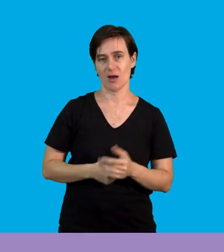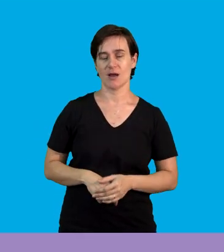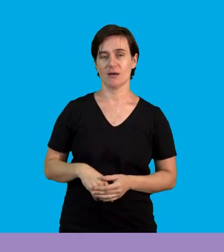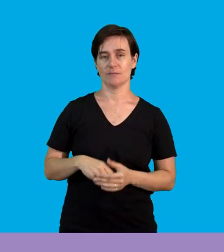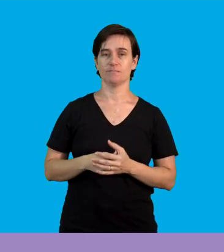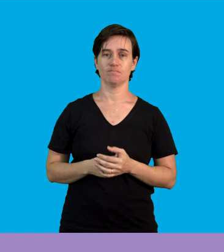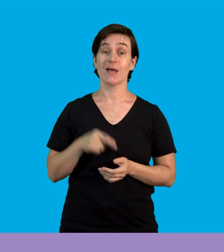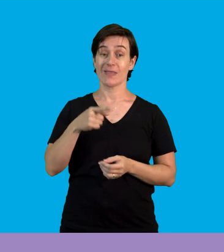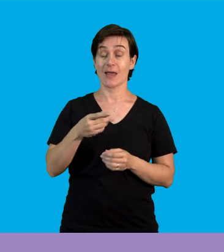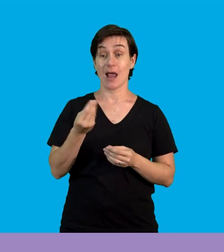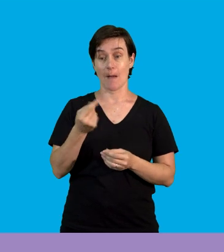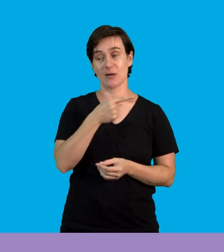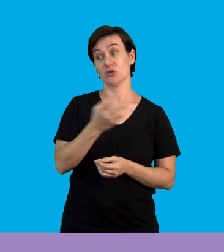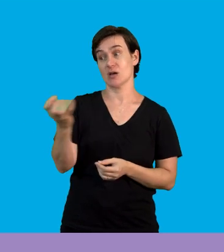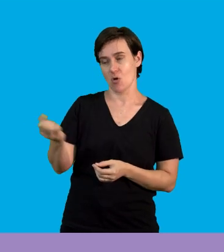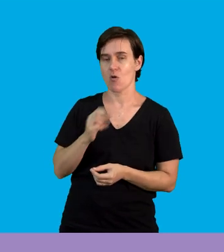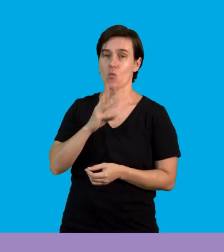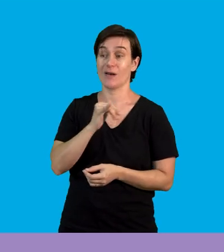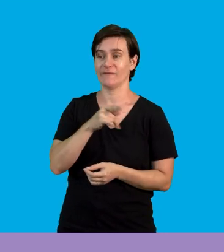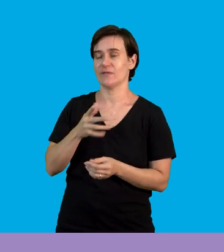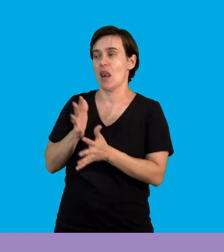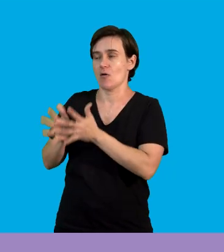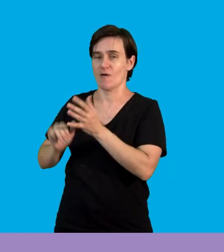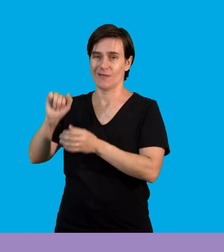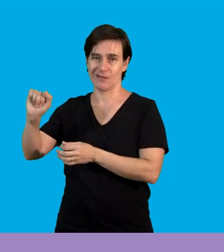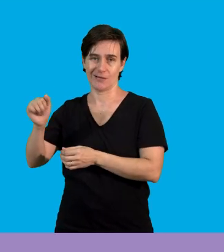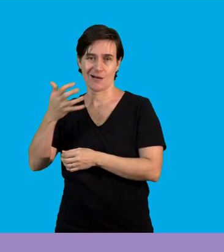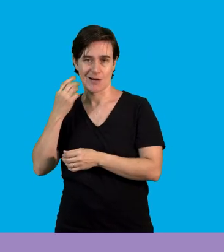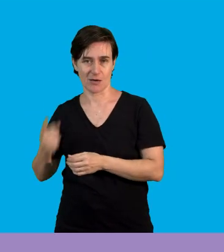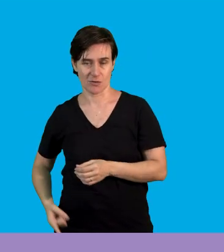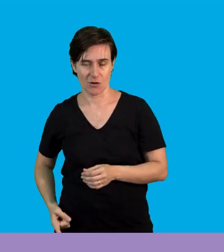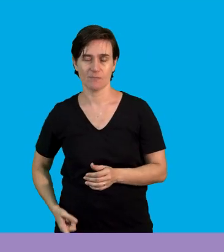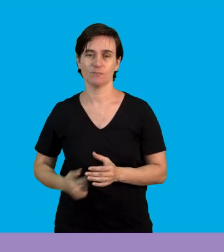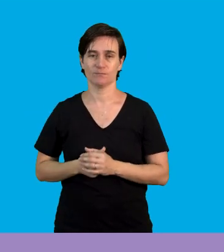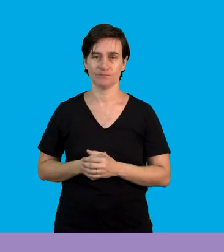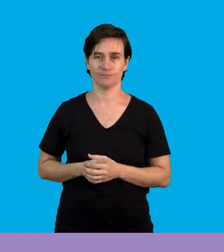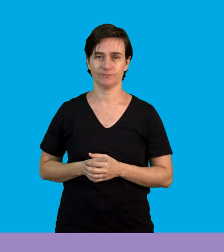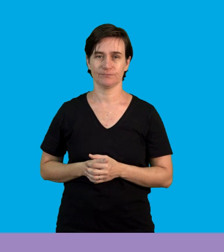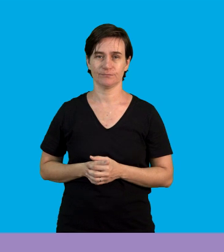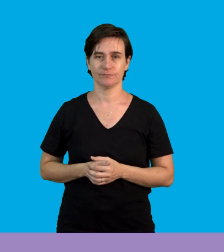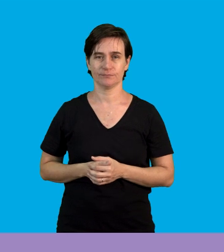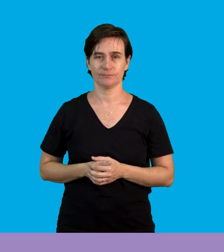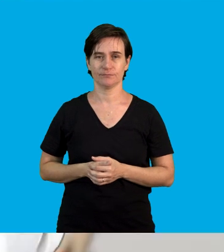us 90 rands. That's the amount he's going to get per day. All right?